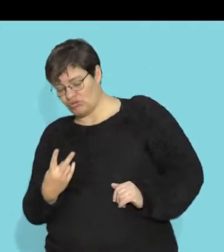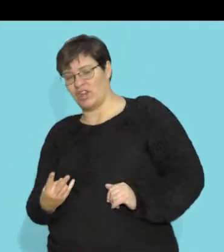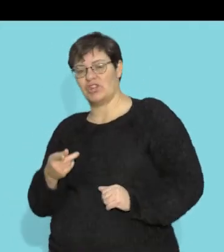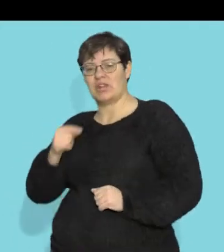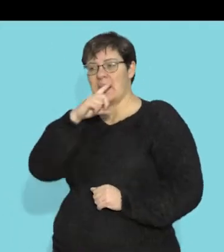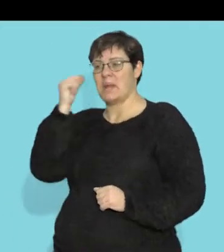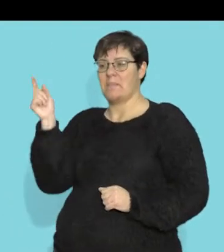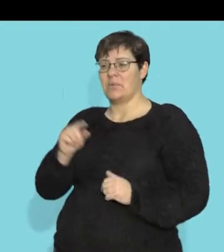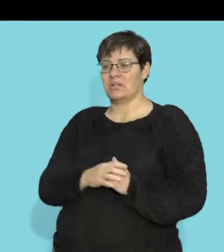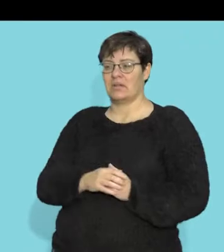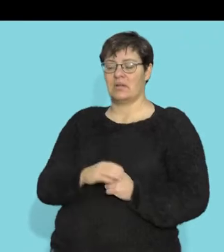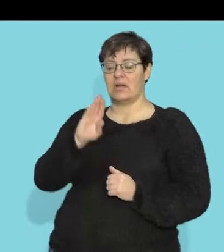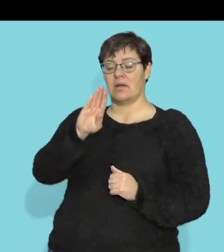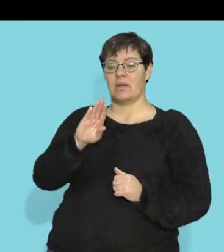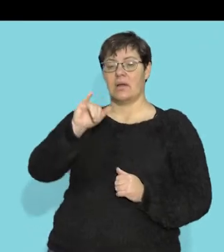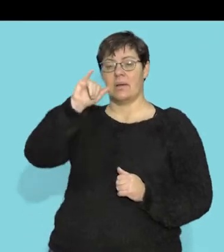to something called